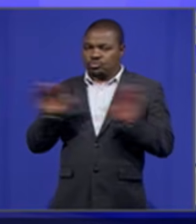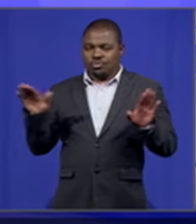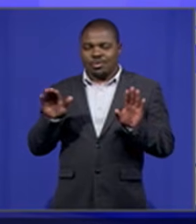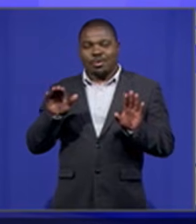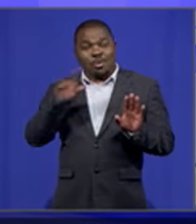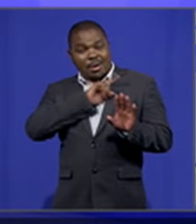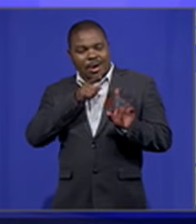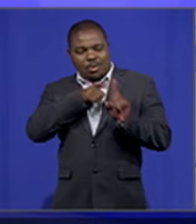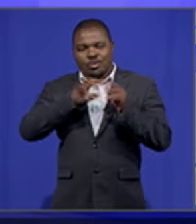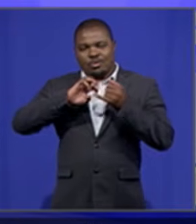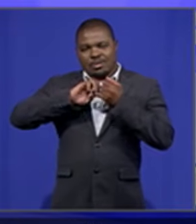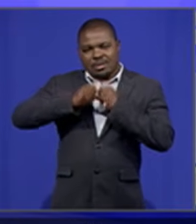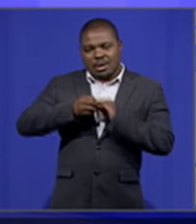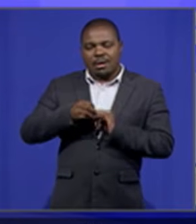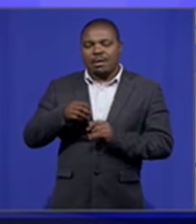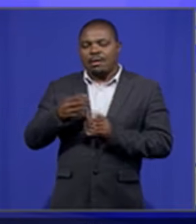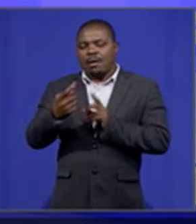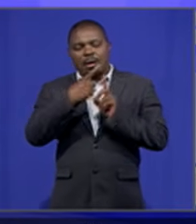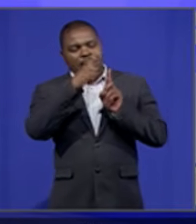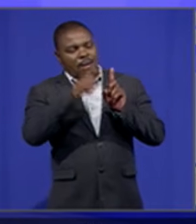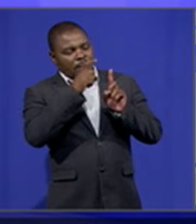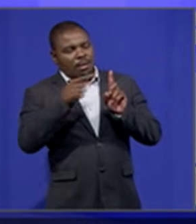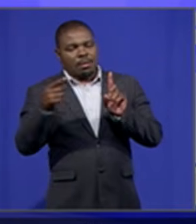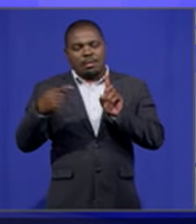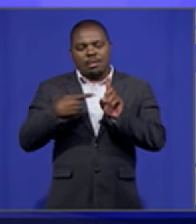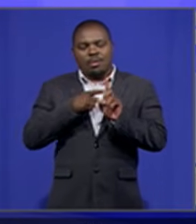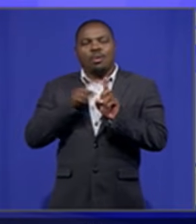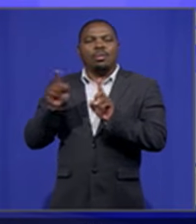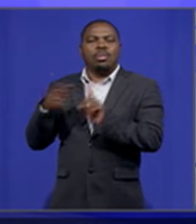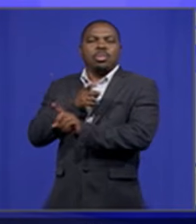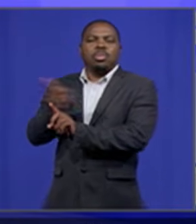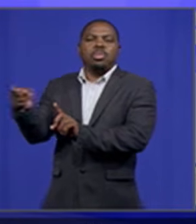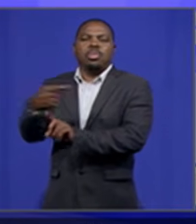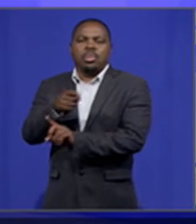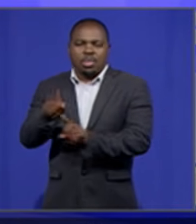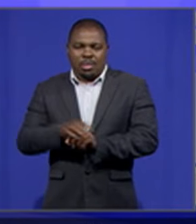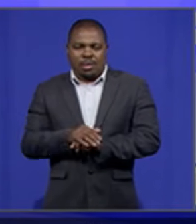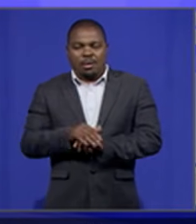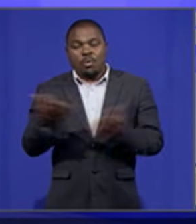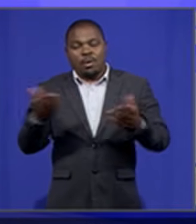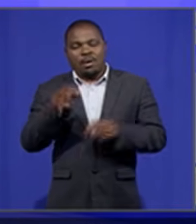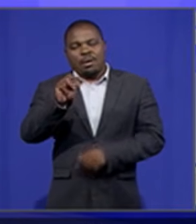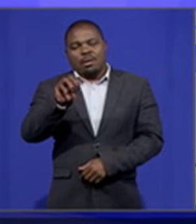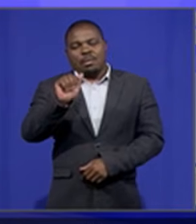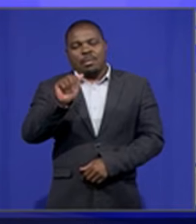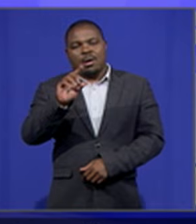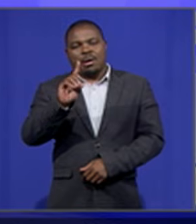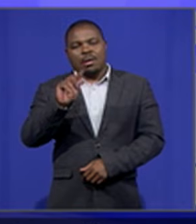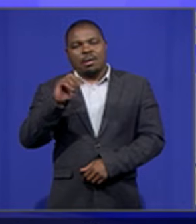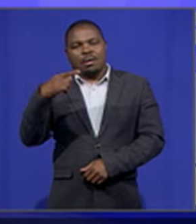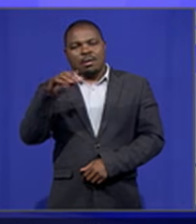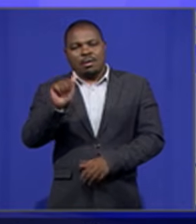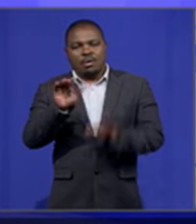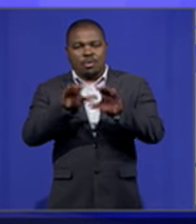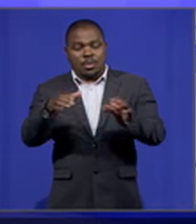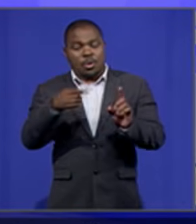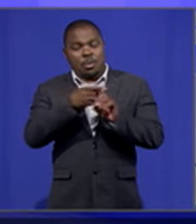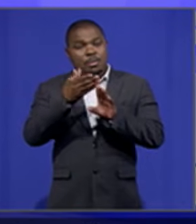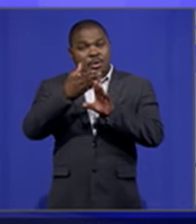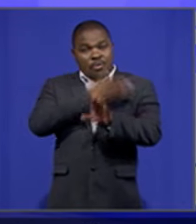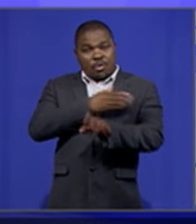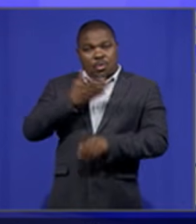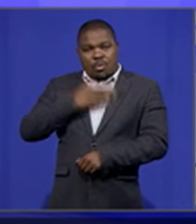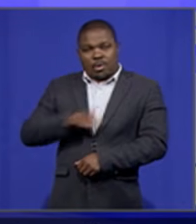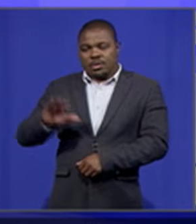go fetola tše dingwe tša dipotšišo ka Khomišeneng ya Matlanga se se latela go folotša ga maiteko a gagwe a go tloša Advocate